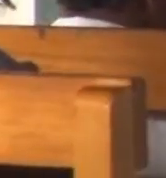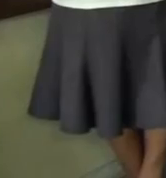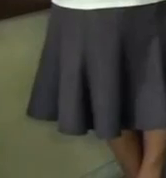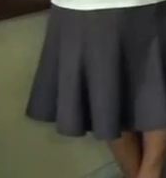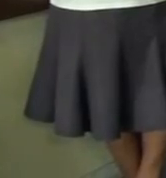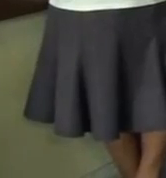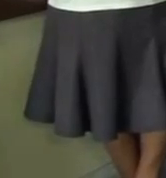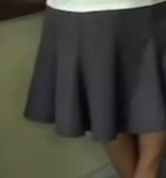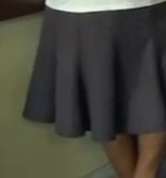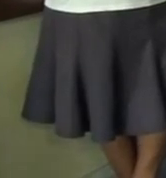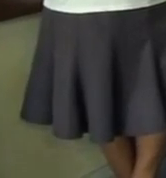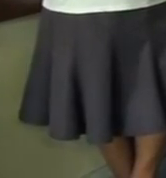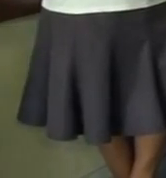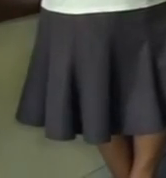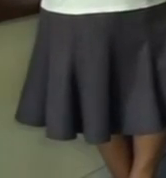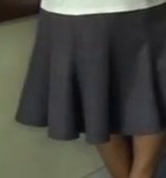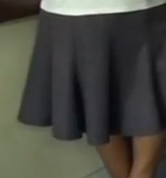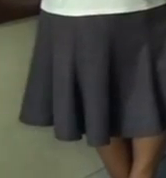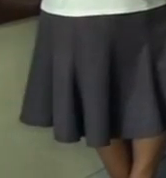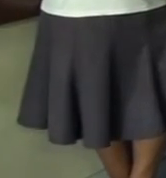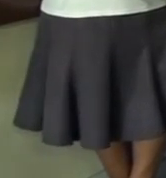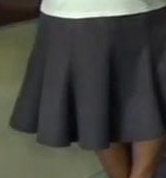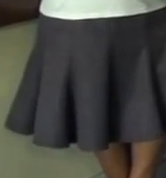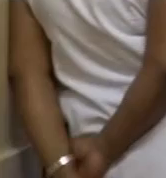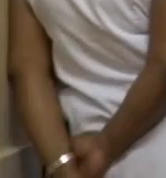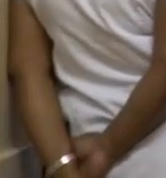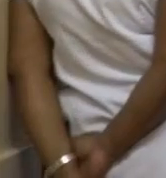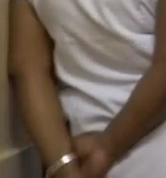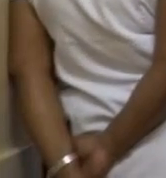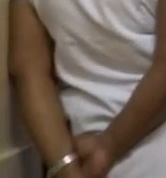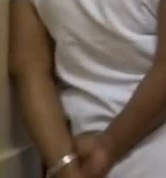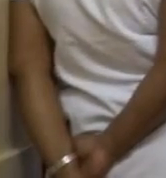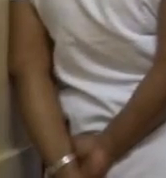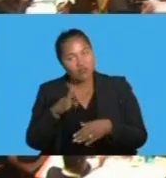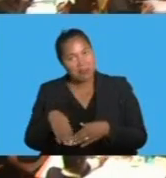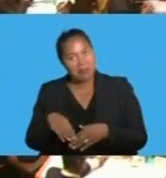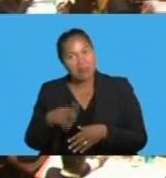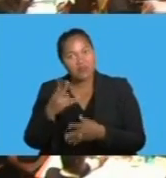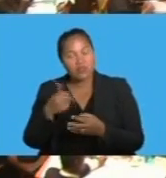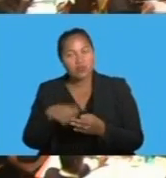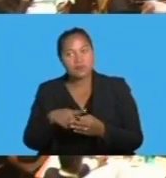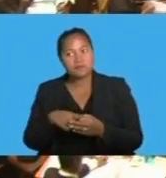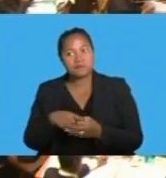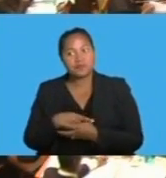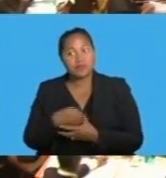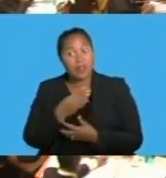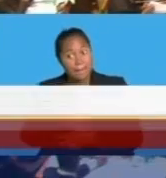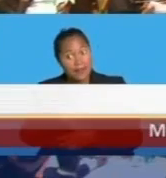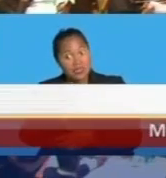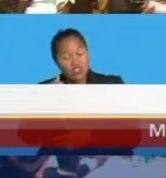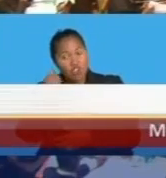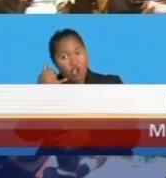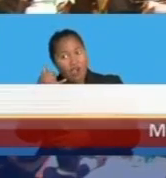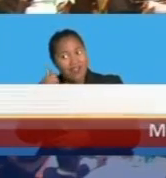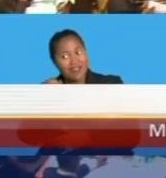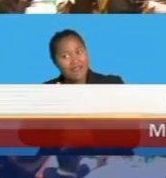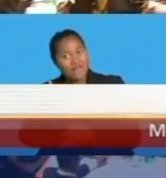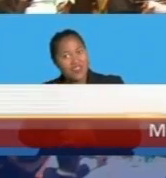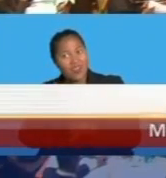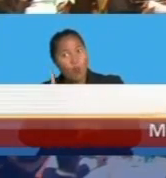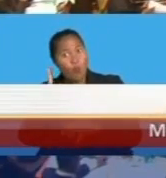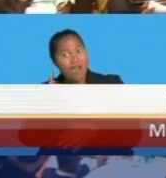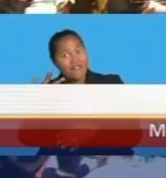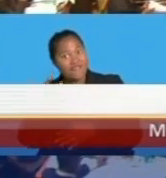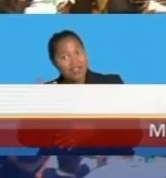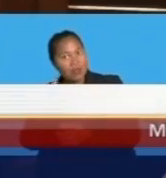next biggest concern they've been notified of is unsatisfactory treatment and poor staff attitude, which makes up around